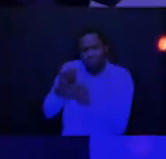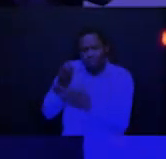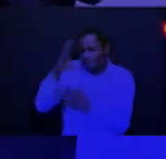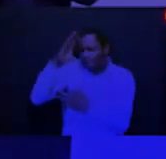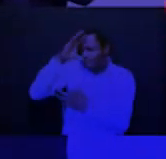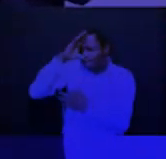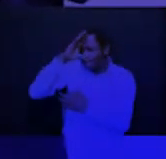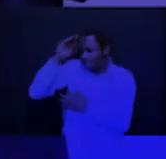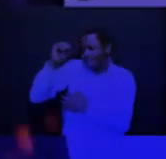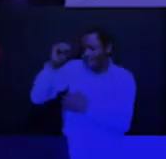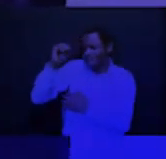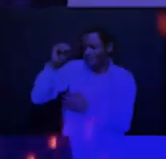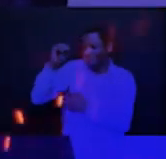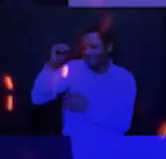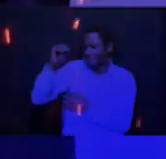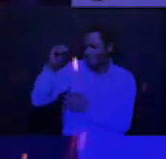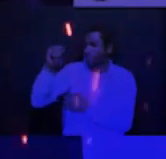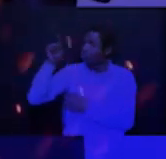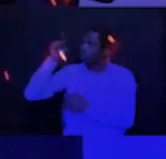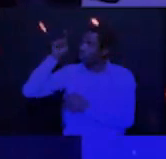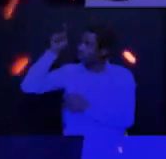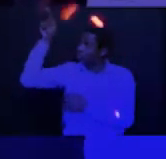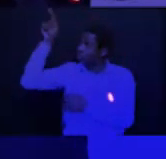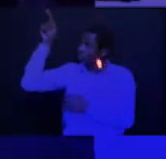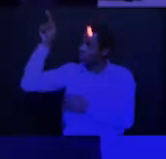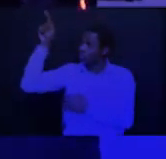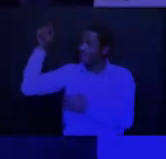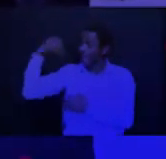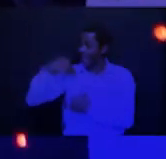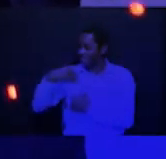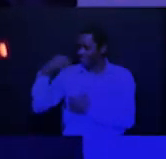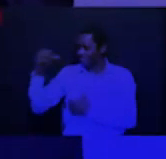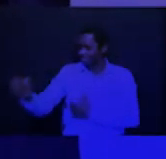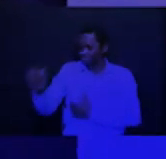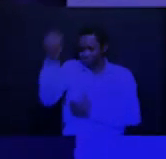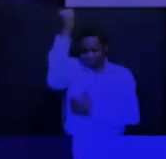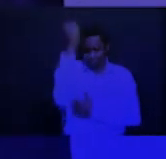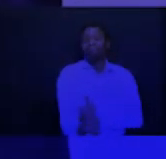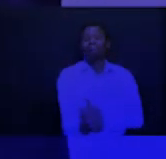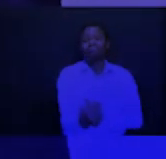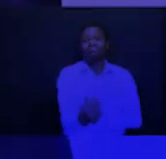He has appointed. Ah, well, you know. Full stop.